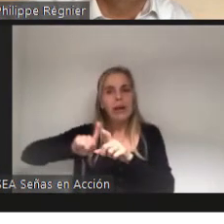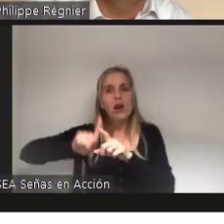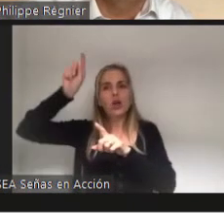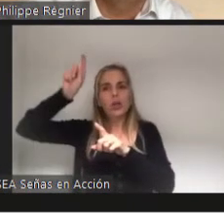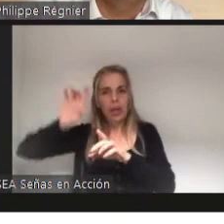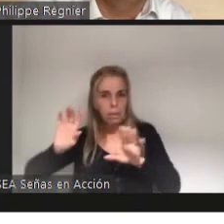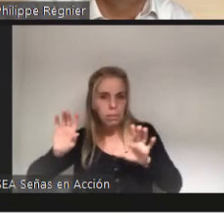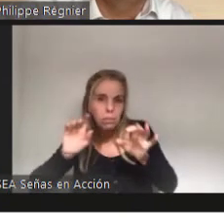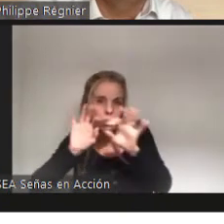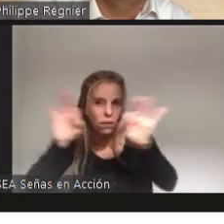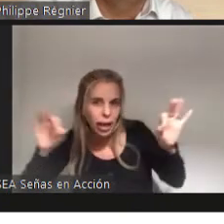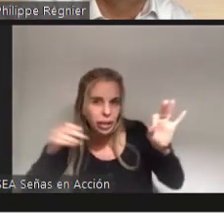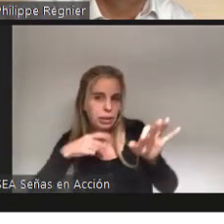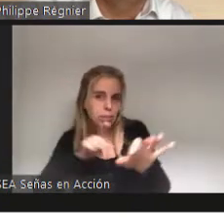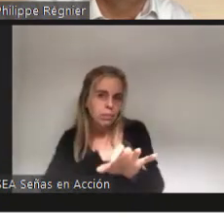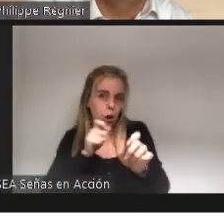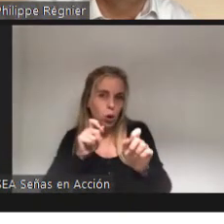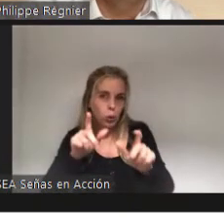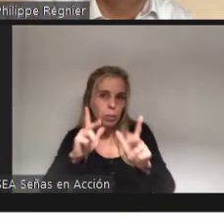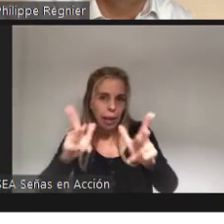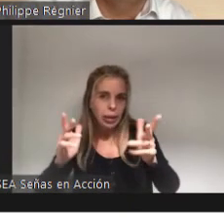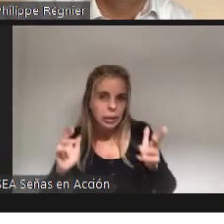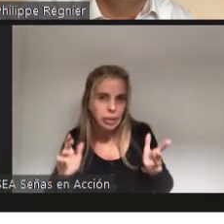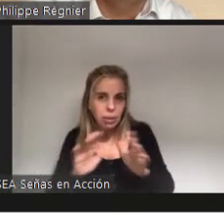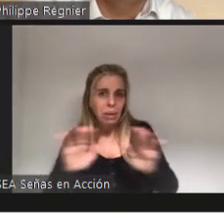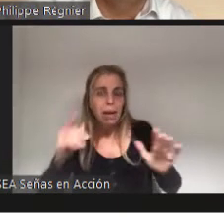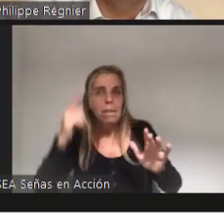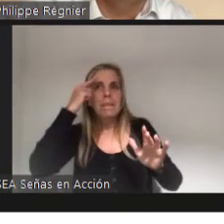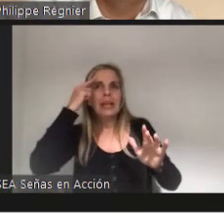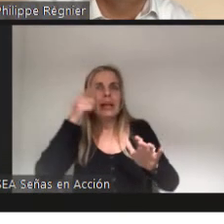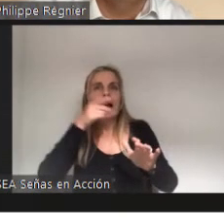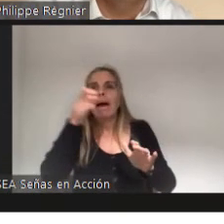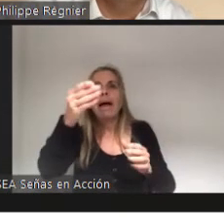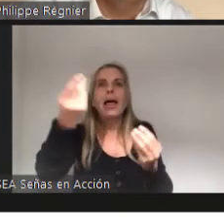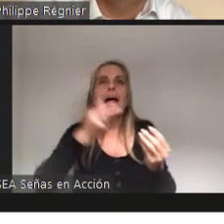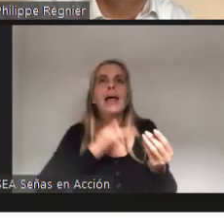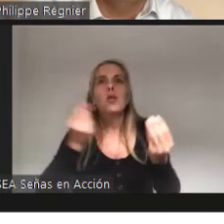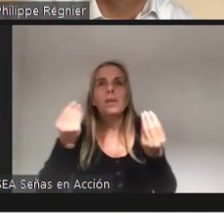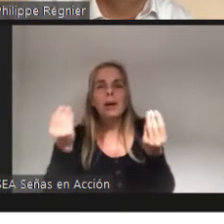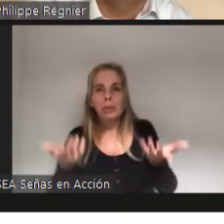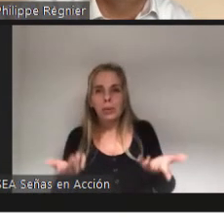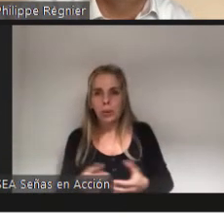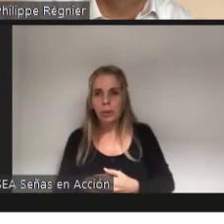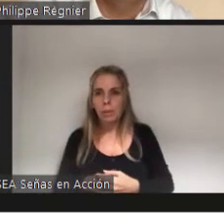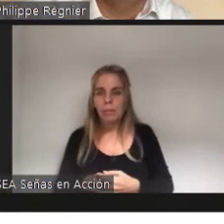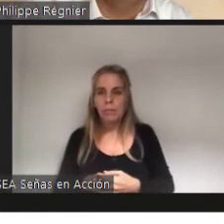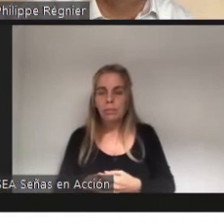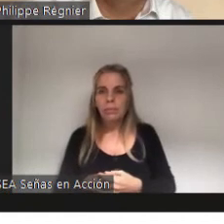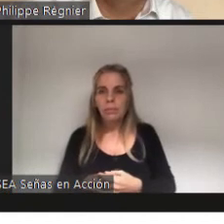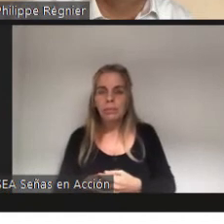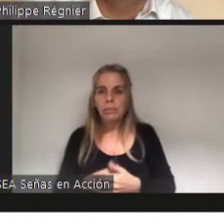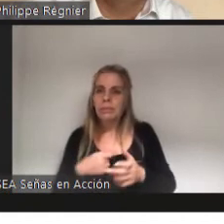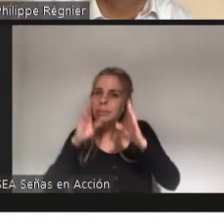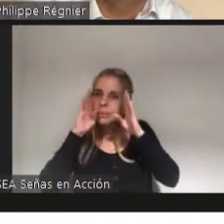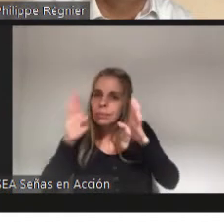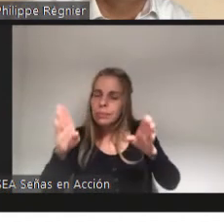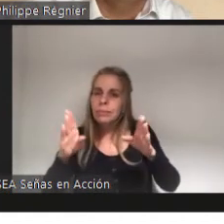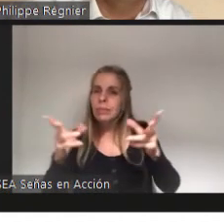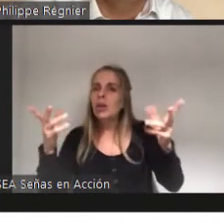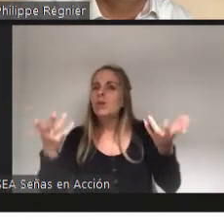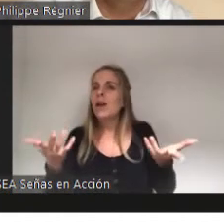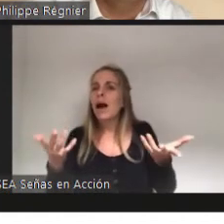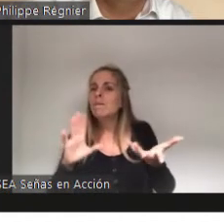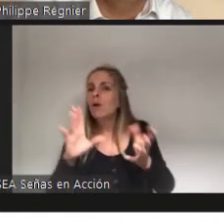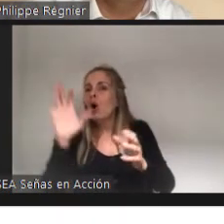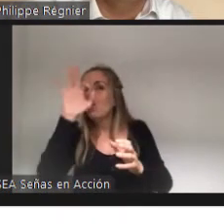might, however, lose our North, seriously so, when we think that we might have some orientation. But I understand